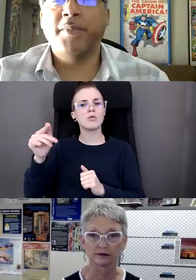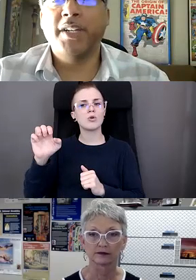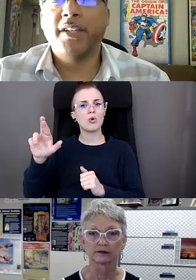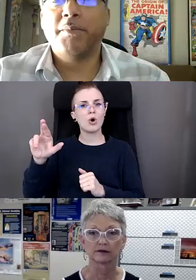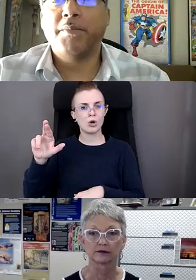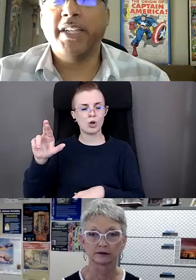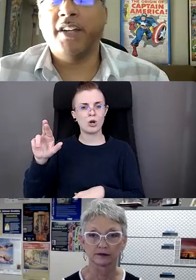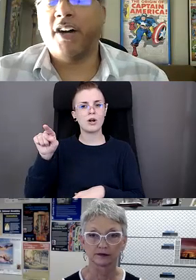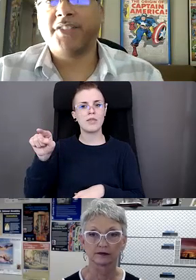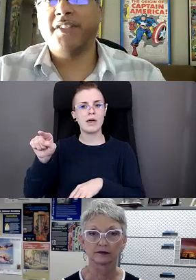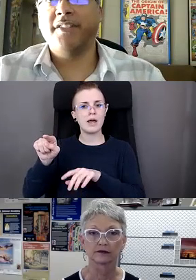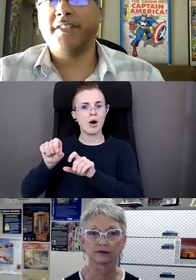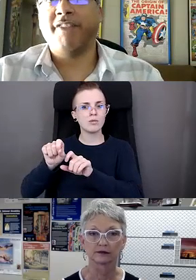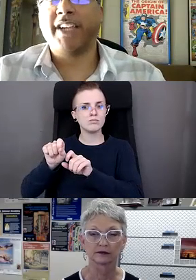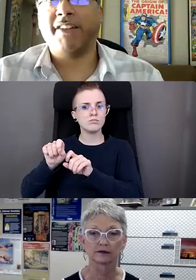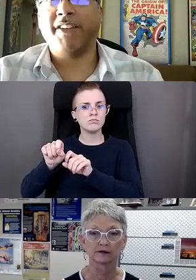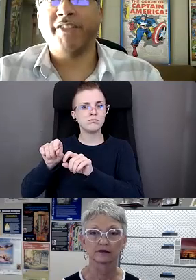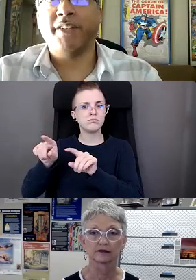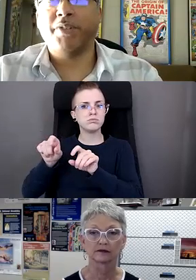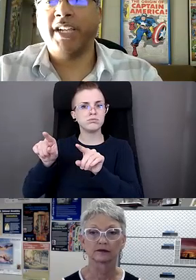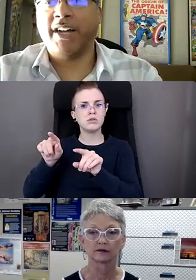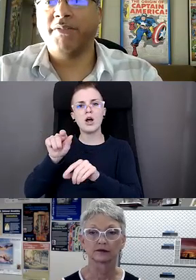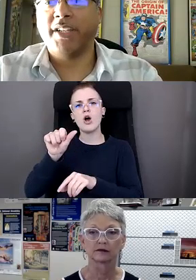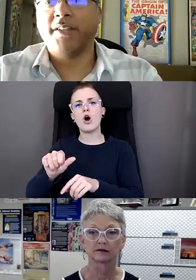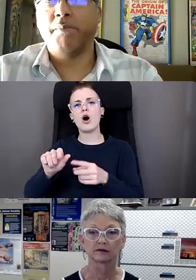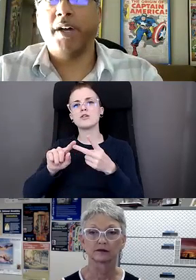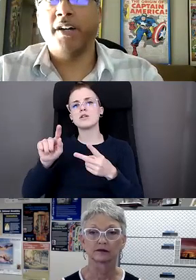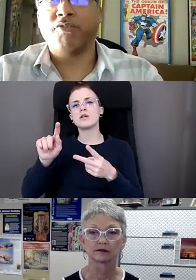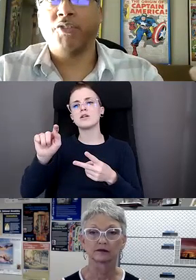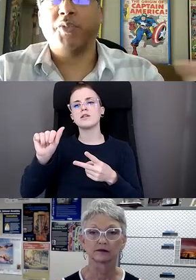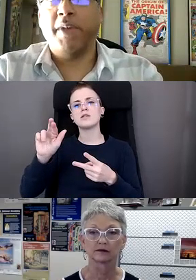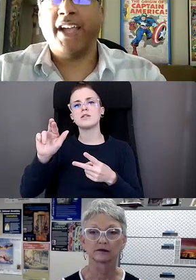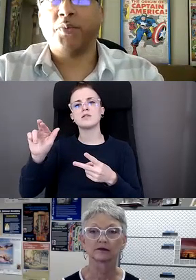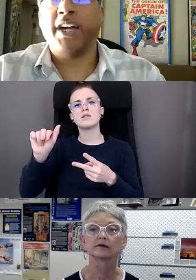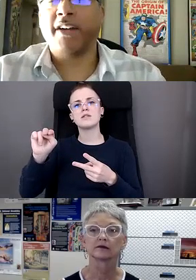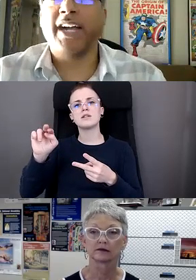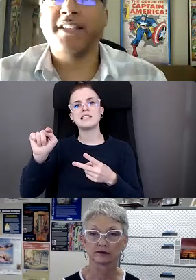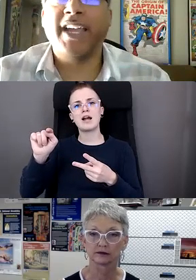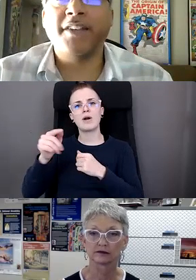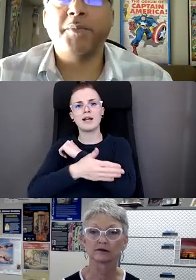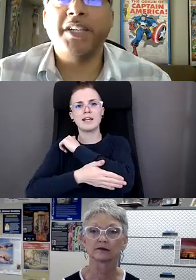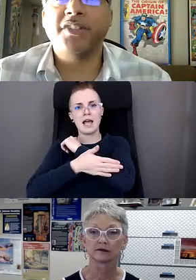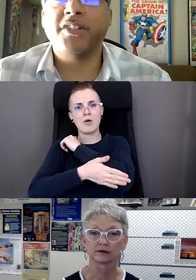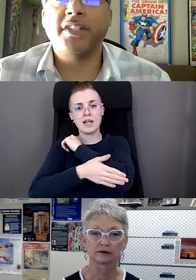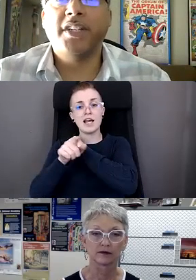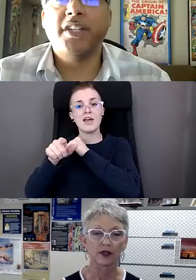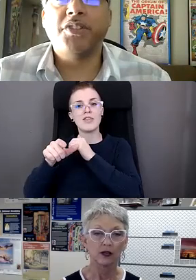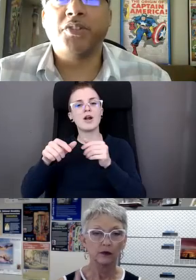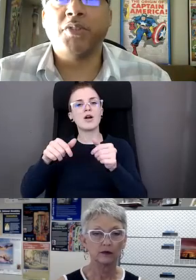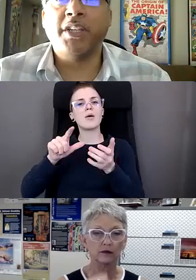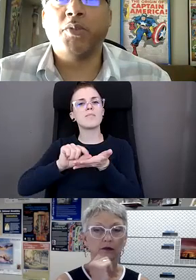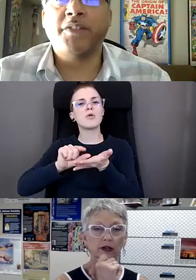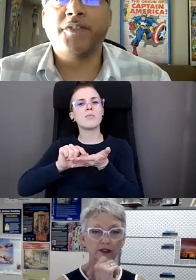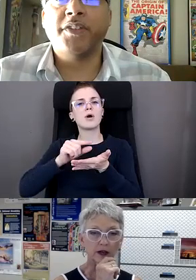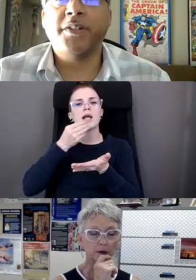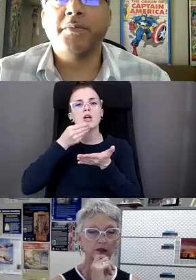our, in the Austin, Tarrant County area, they're putting out grocery bags with our contact information on it, which is